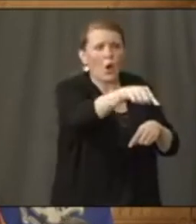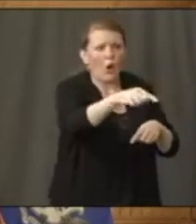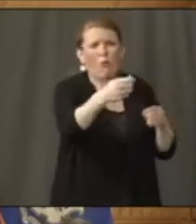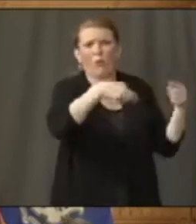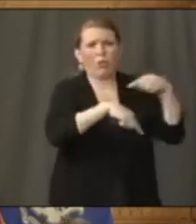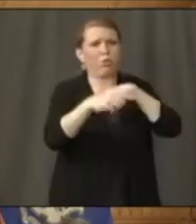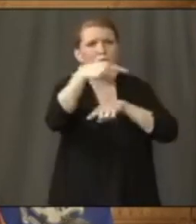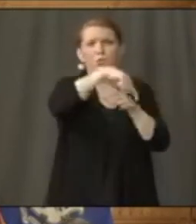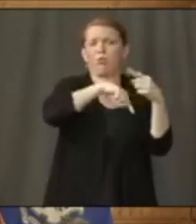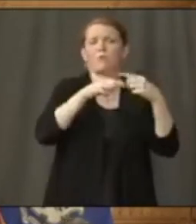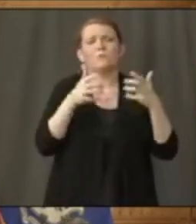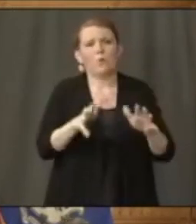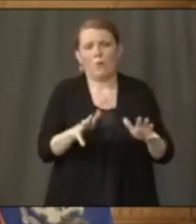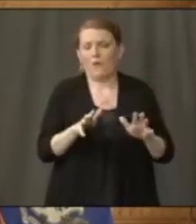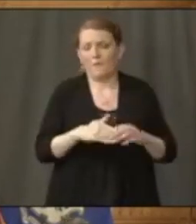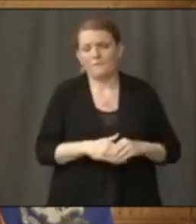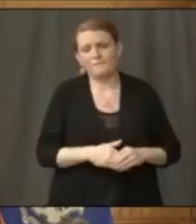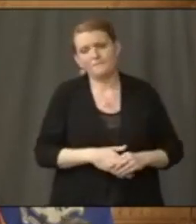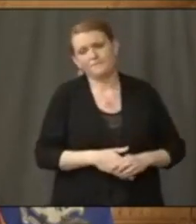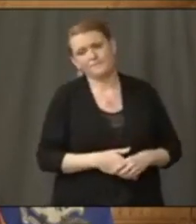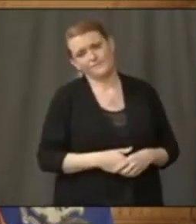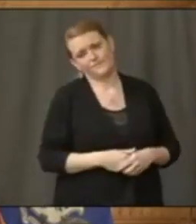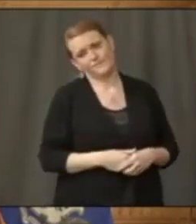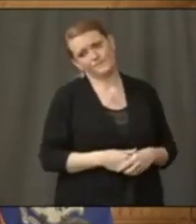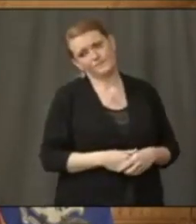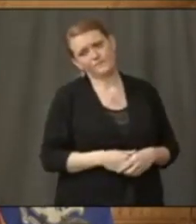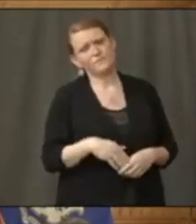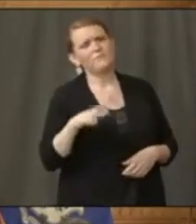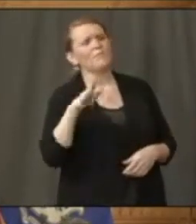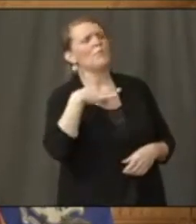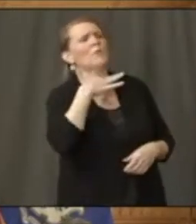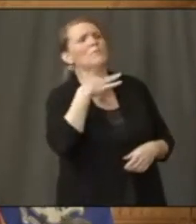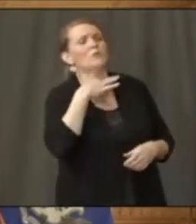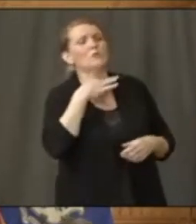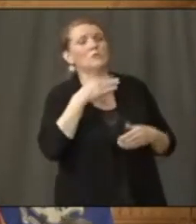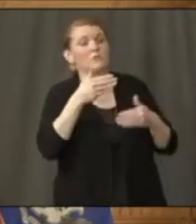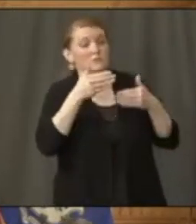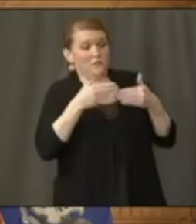dining, what else might be included? Potentially gyms?